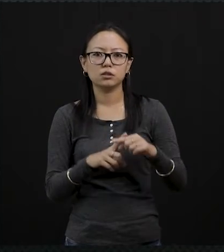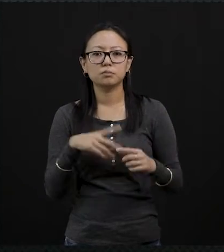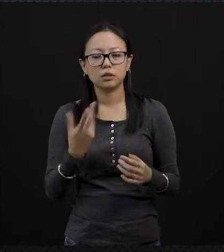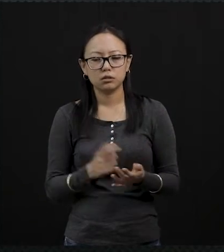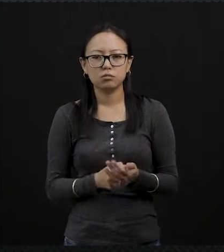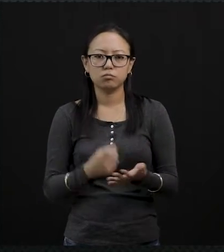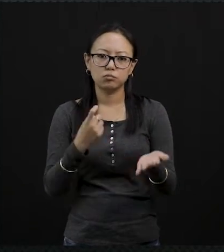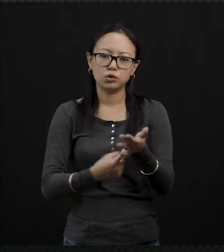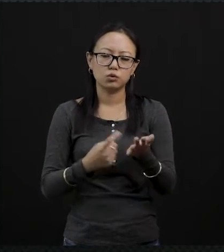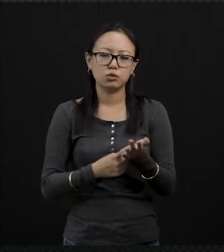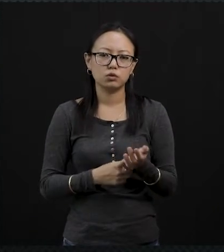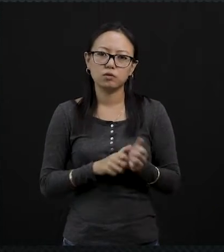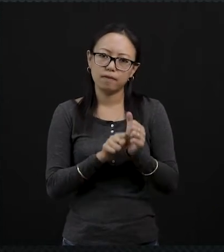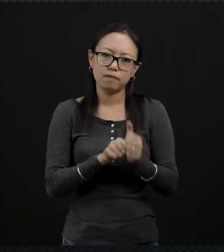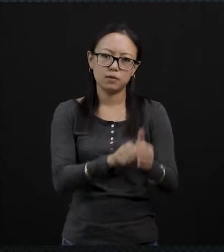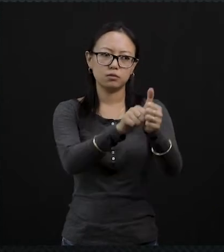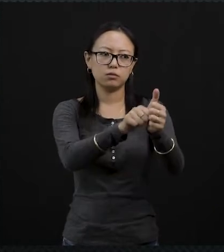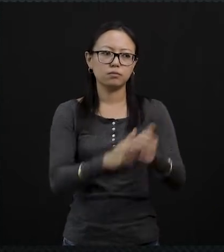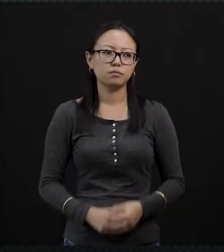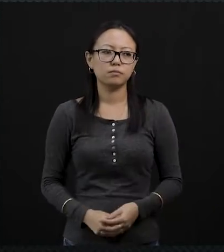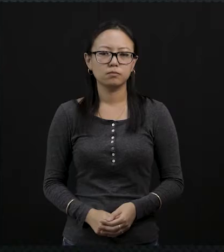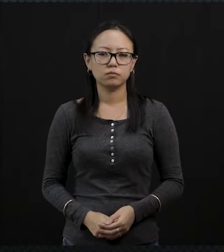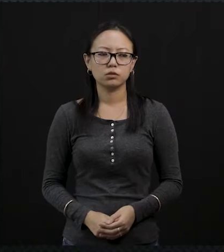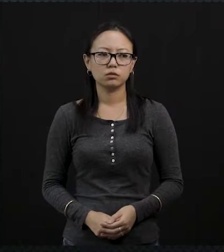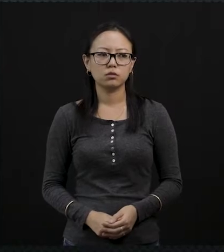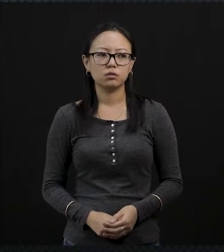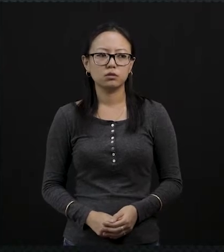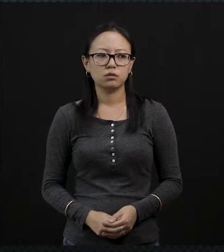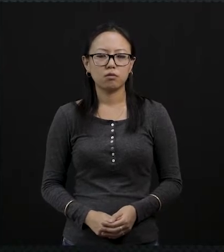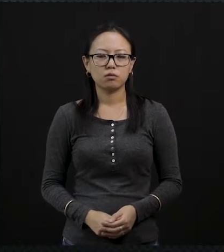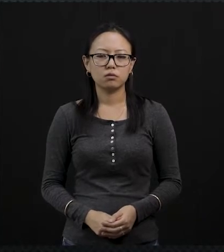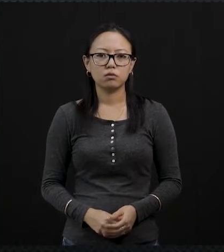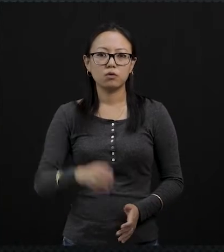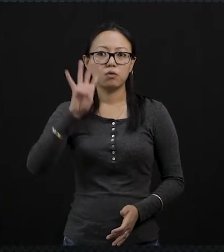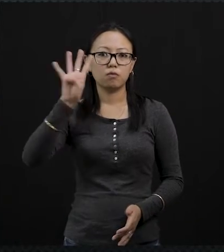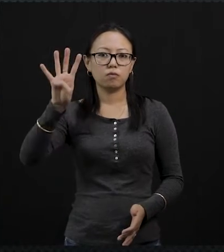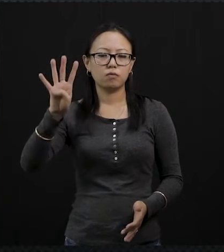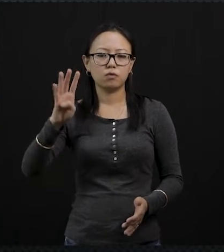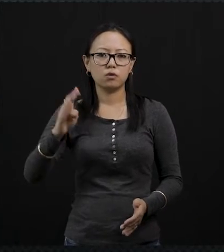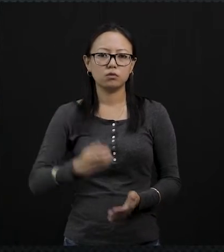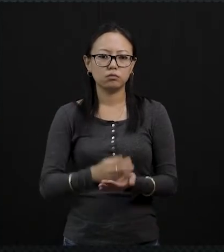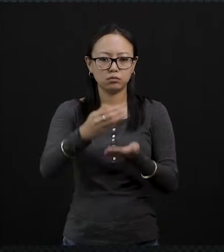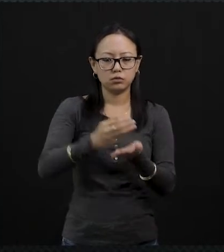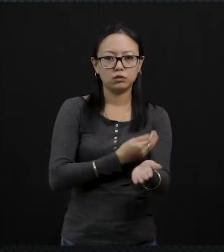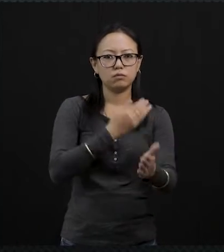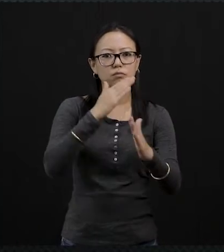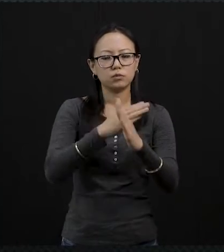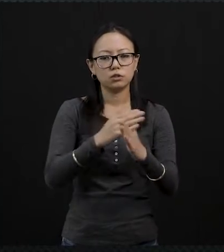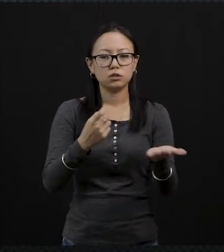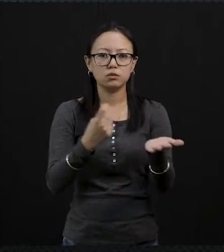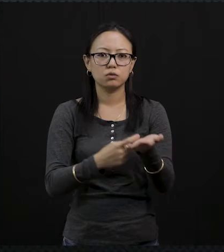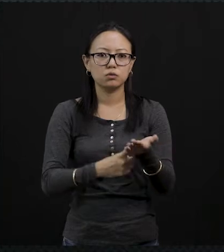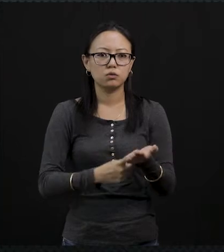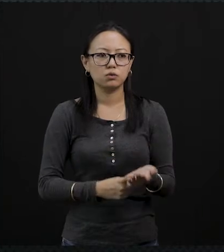safety rule. Okay? So that is, do not lean out of a bus. Now